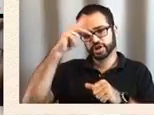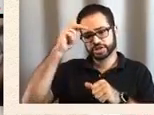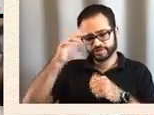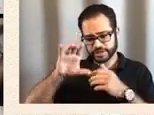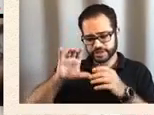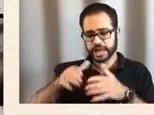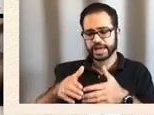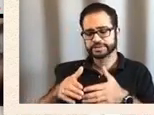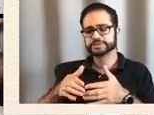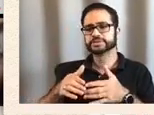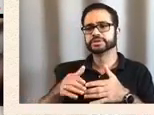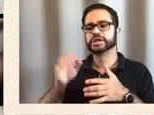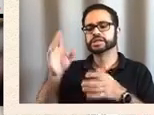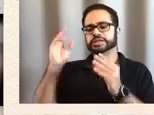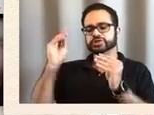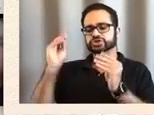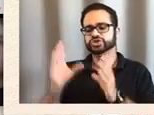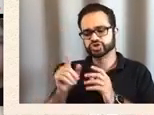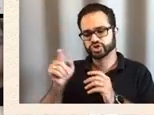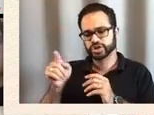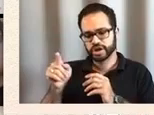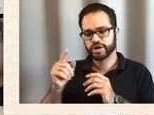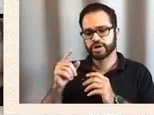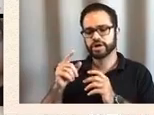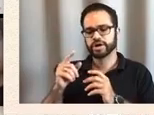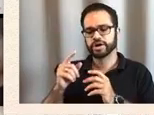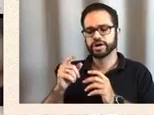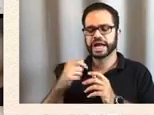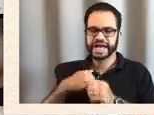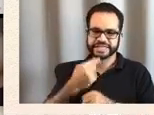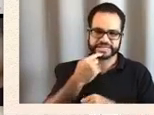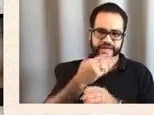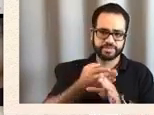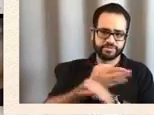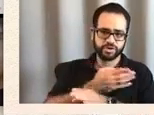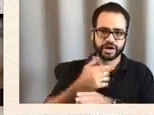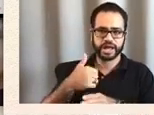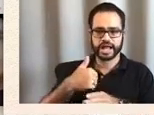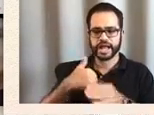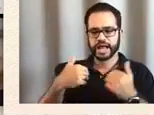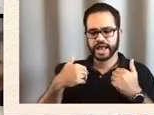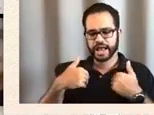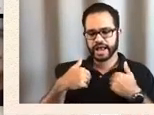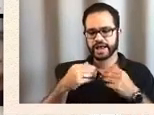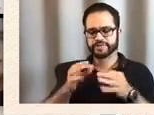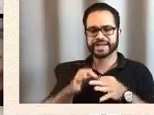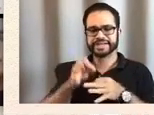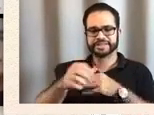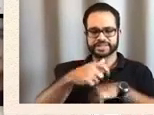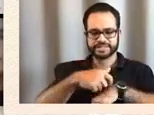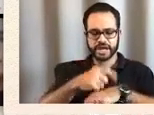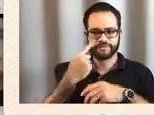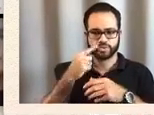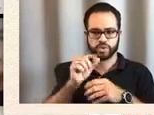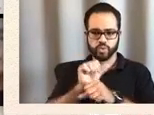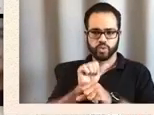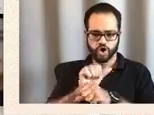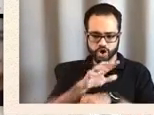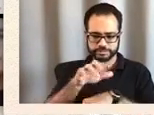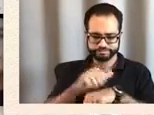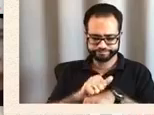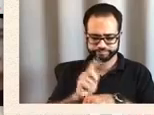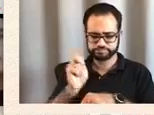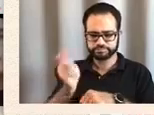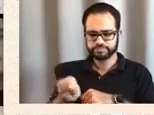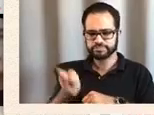the instructor questioned, I mentioned earlier I have like extended time on assignments. So he didn't